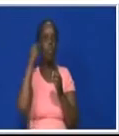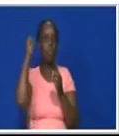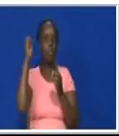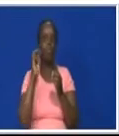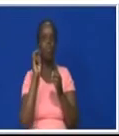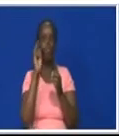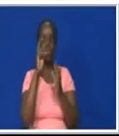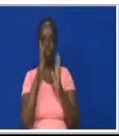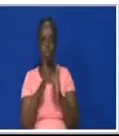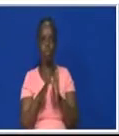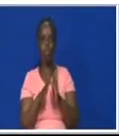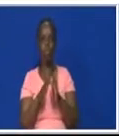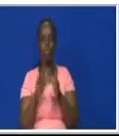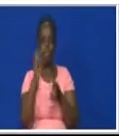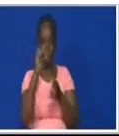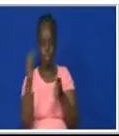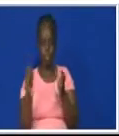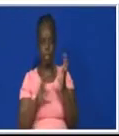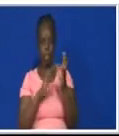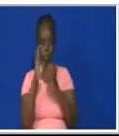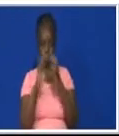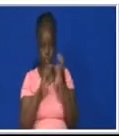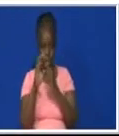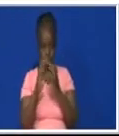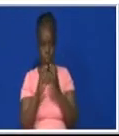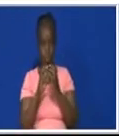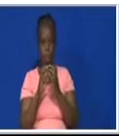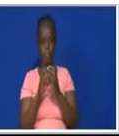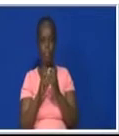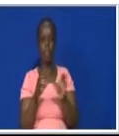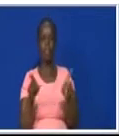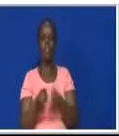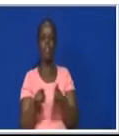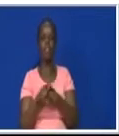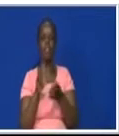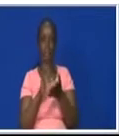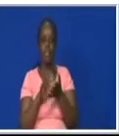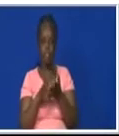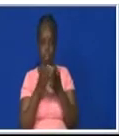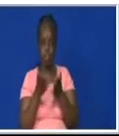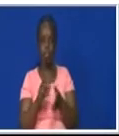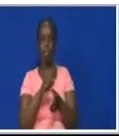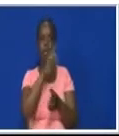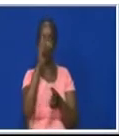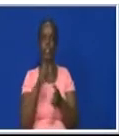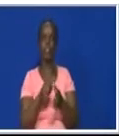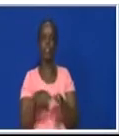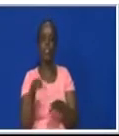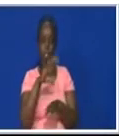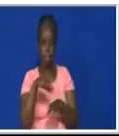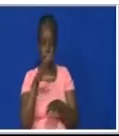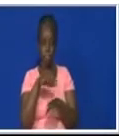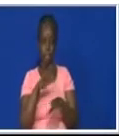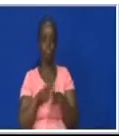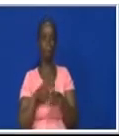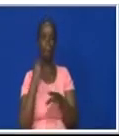audiovisual, and written communication. In our case today, our question is based